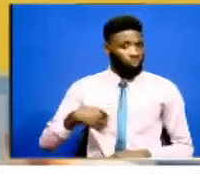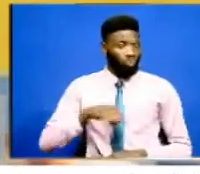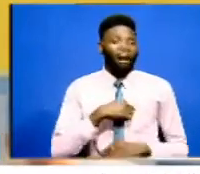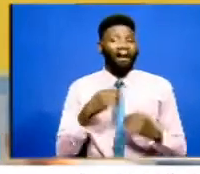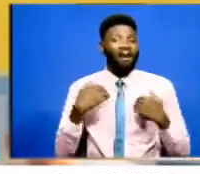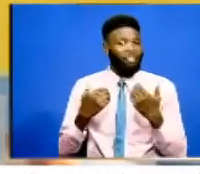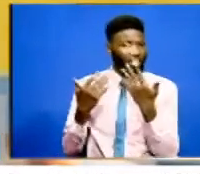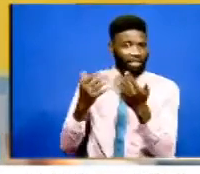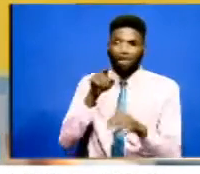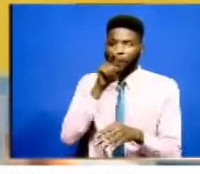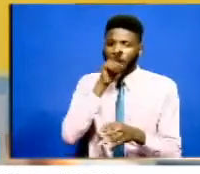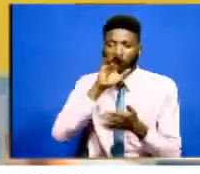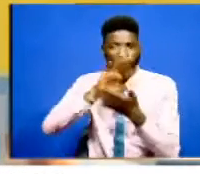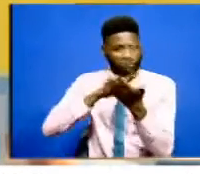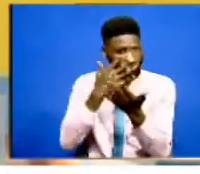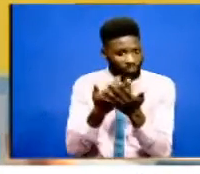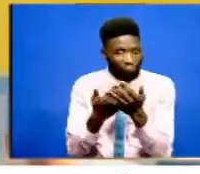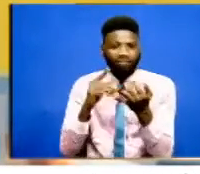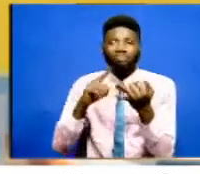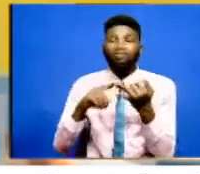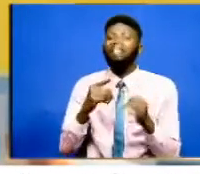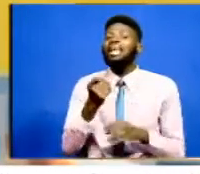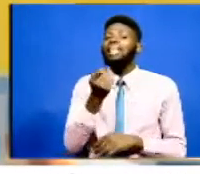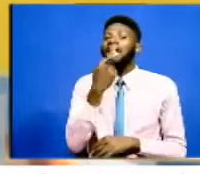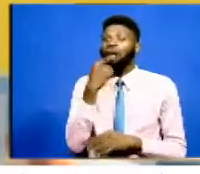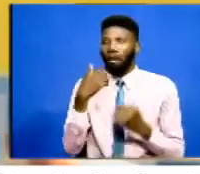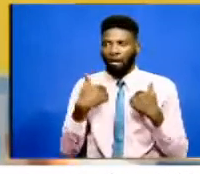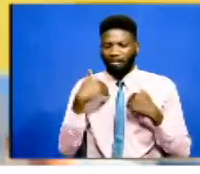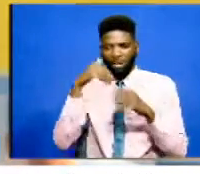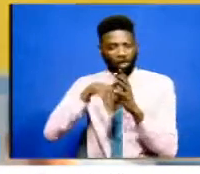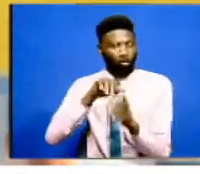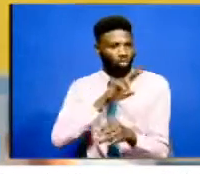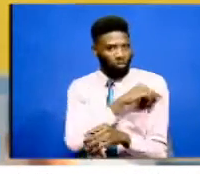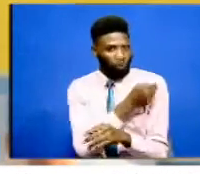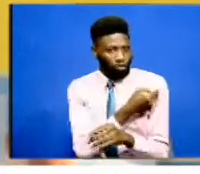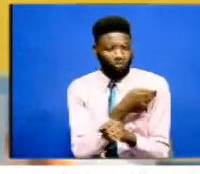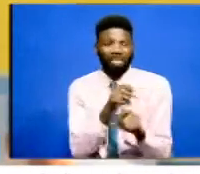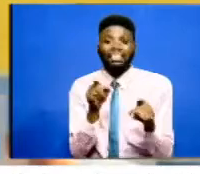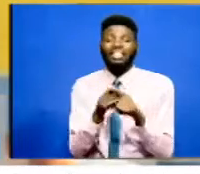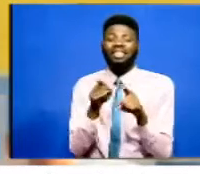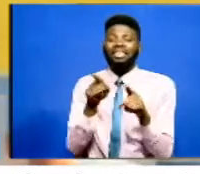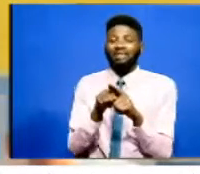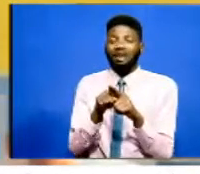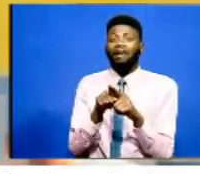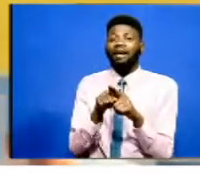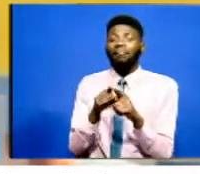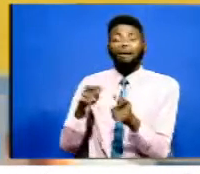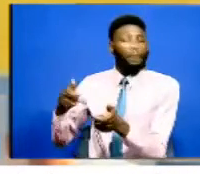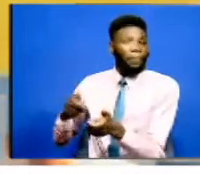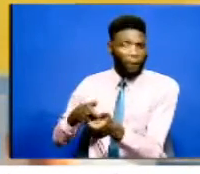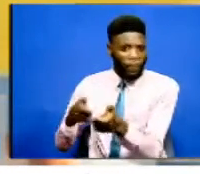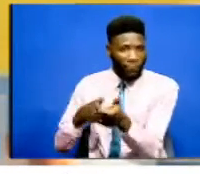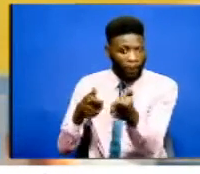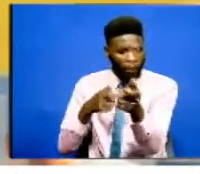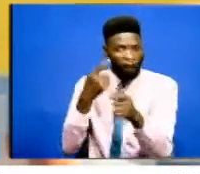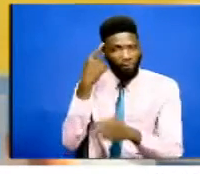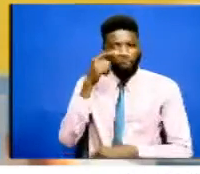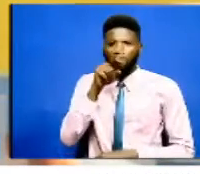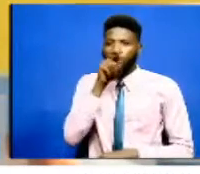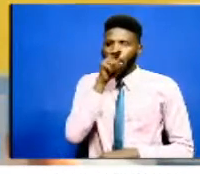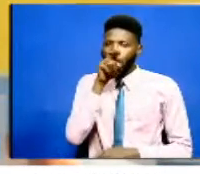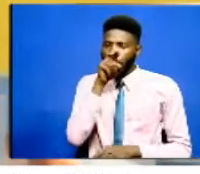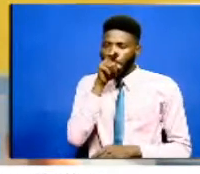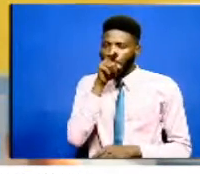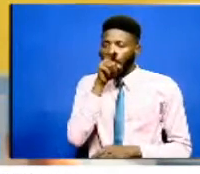availability of medicines at our health facilities, and indoor residue spraying took place as planned whilst